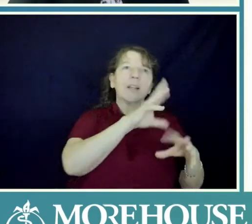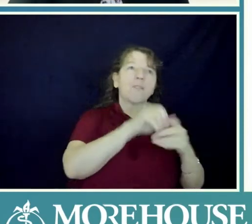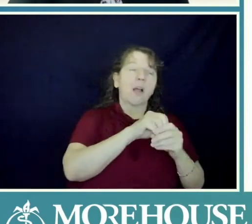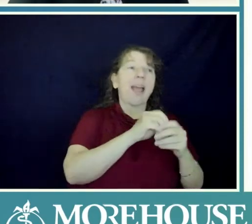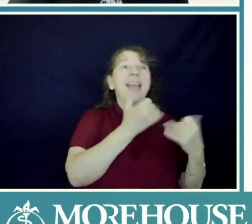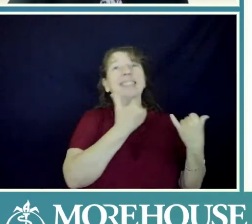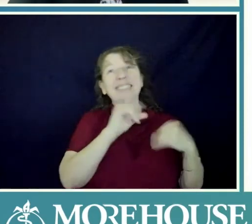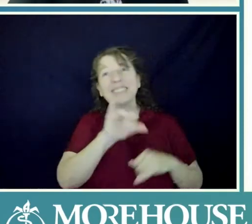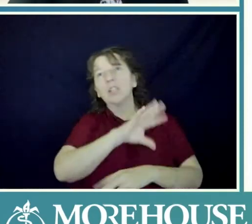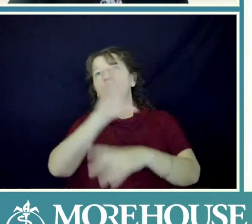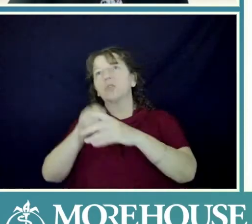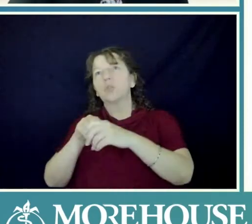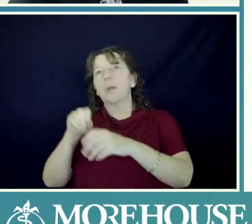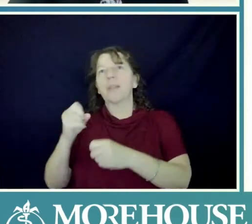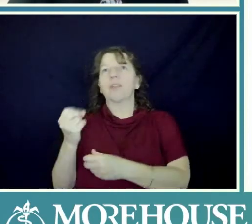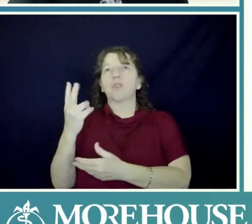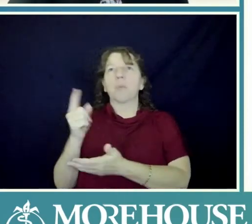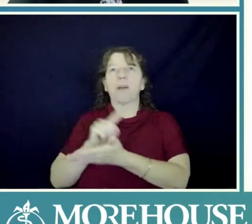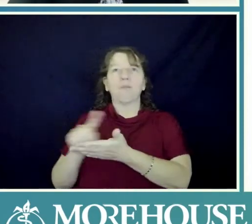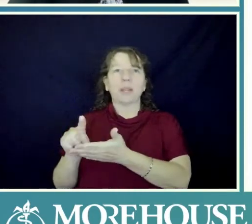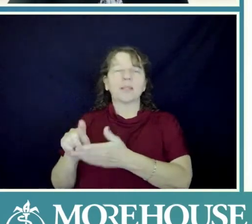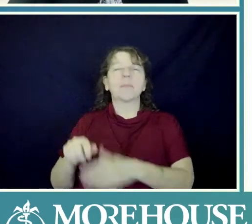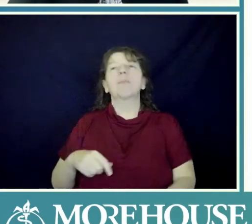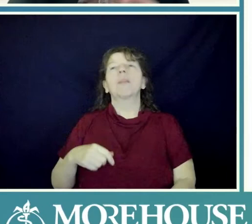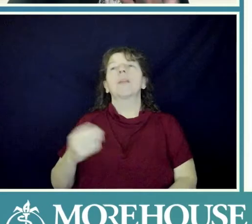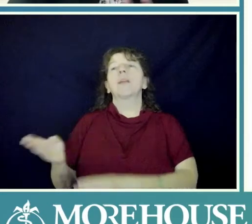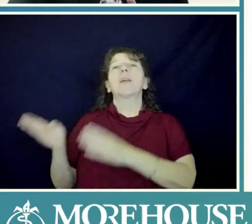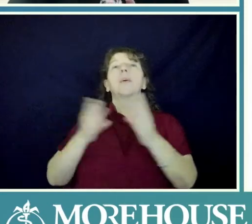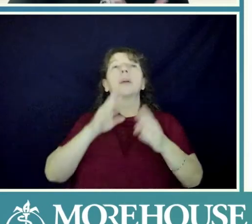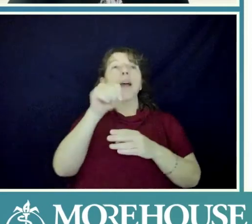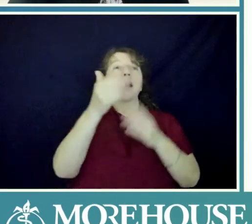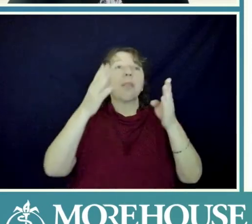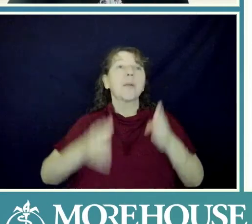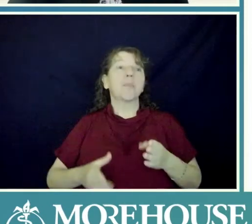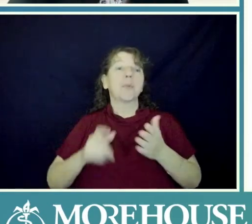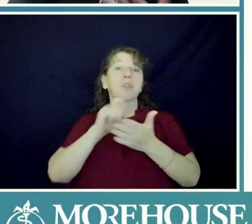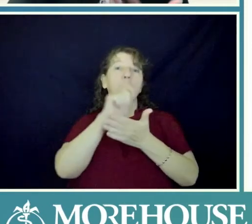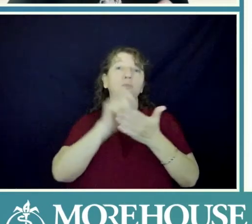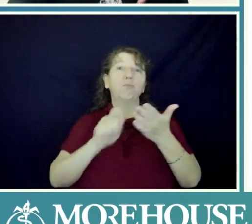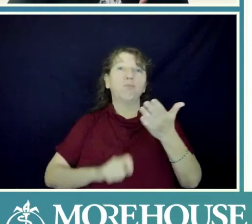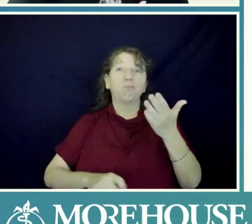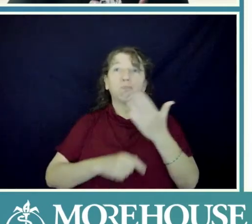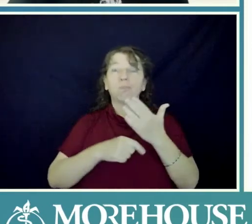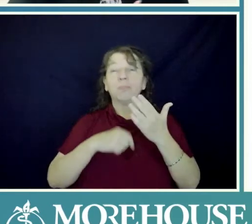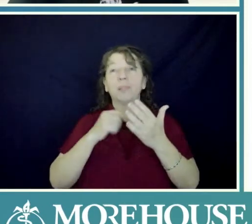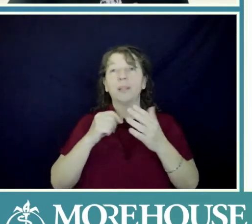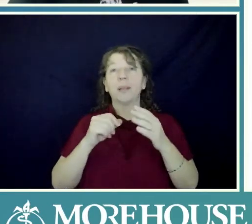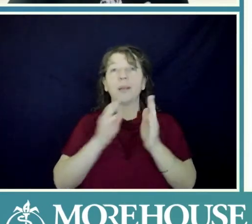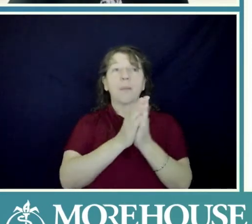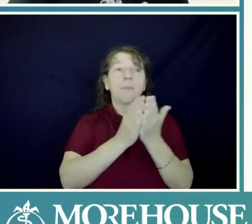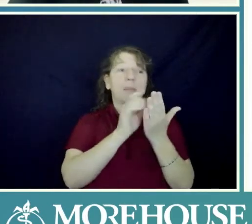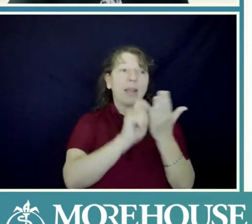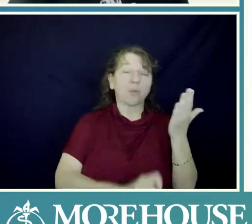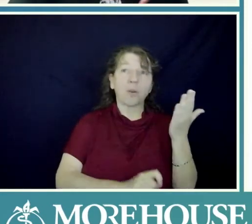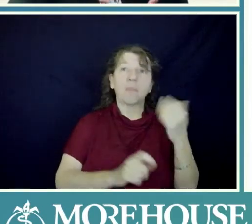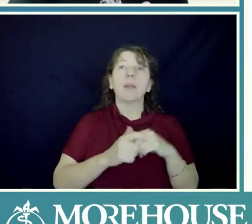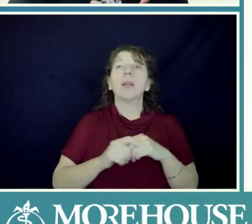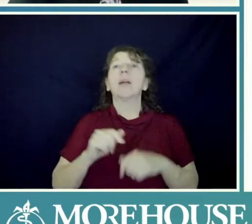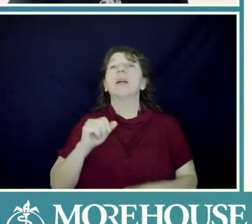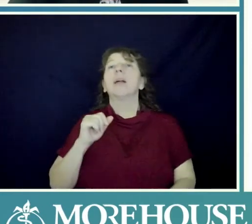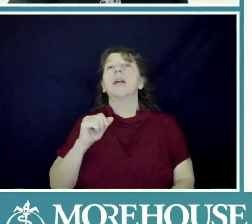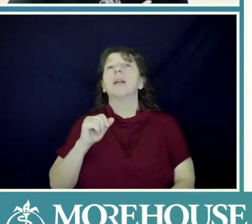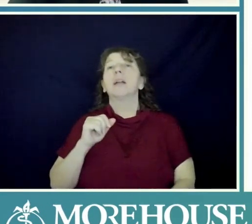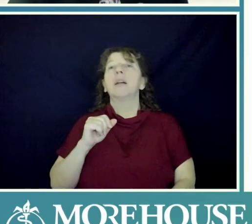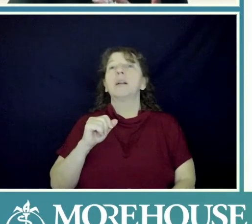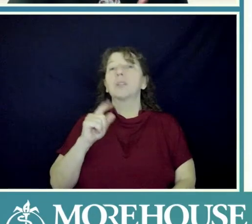1 individual complete a manuscript, and in total, investigators have been able to generate almost